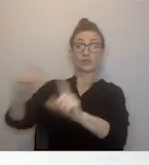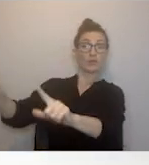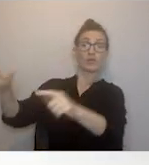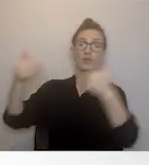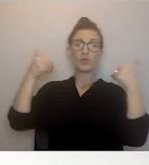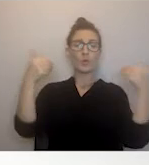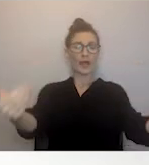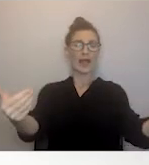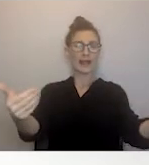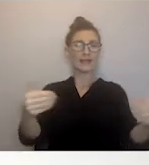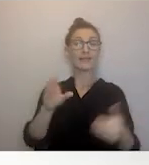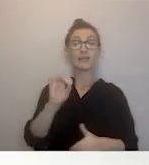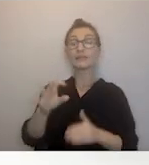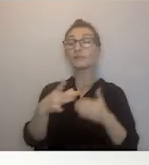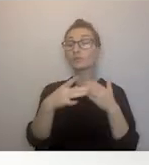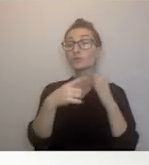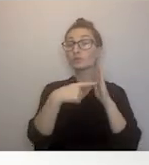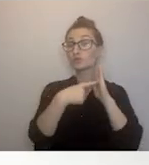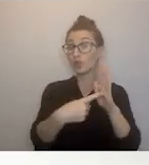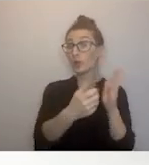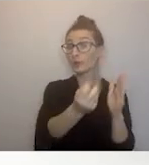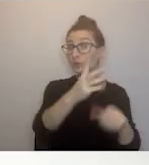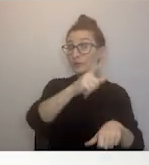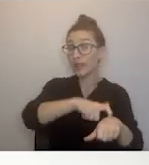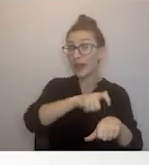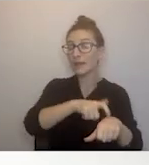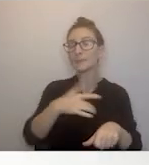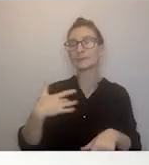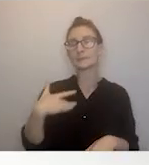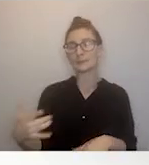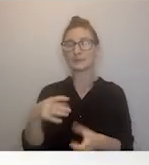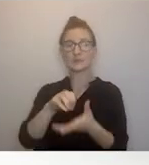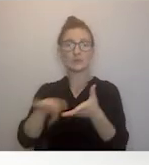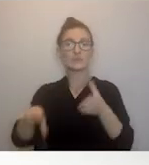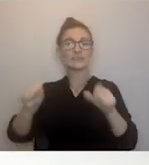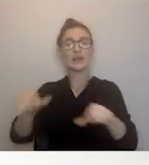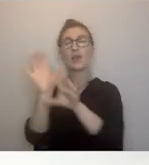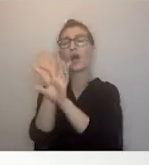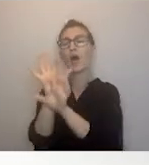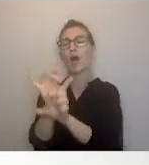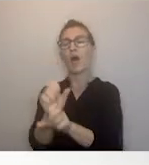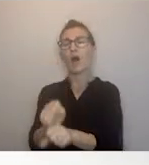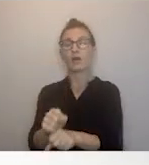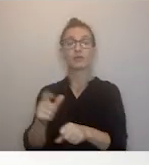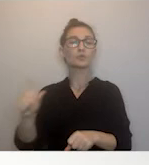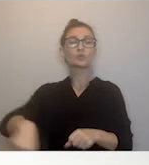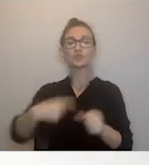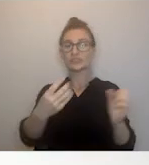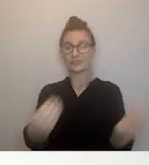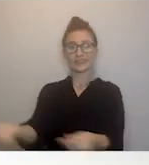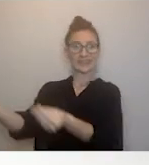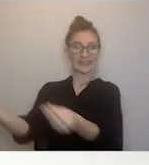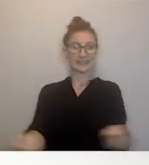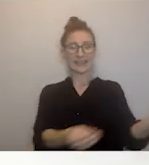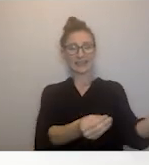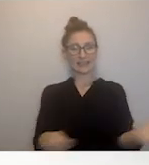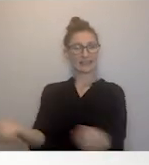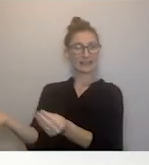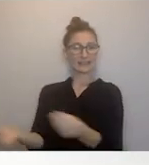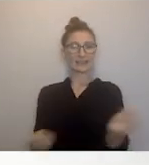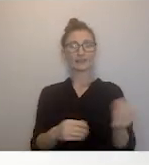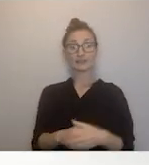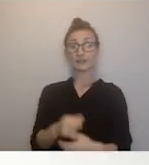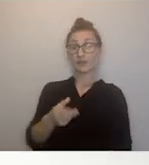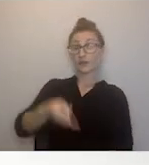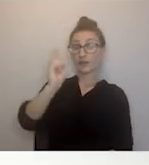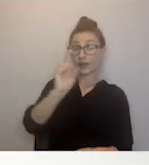say, have at it, and go for it. And it works. After you've done it a couple times, generally your students will start to get the flow of the lesson and you'll be able to just facilitate the